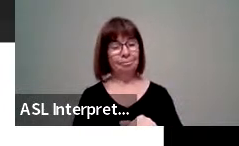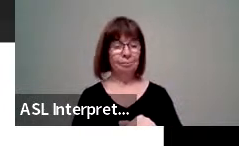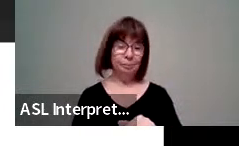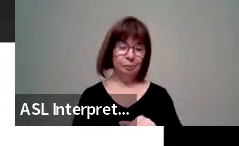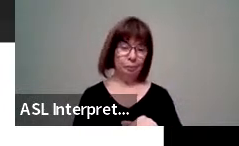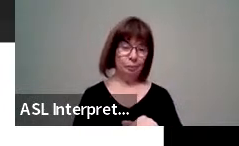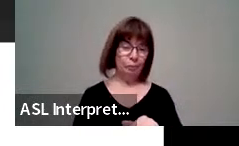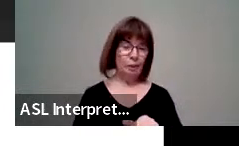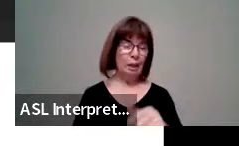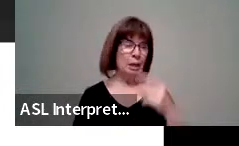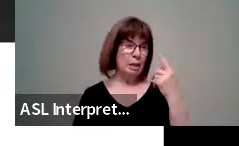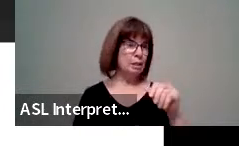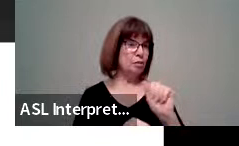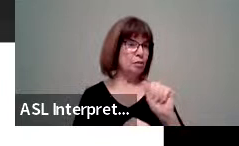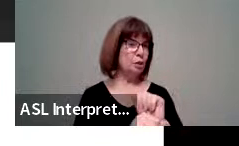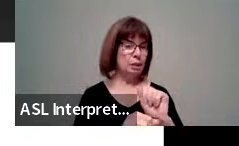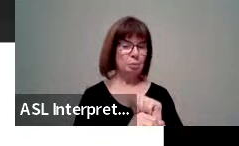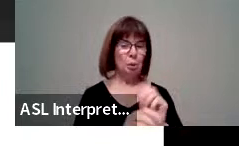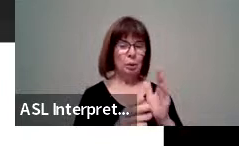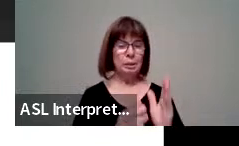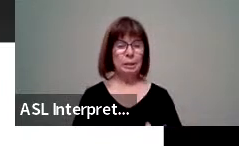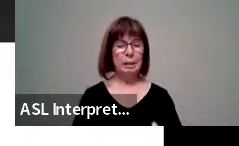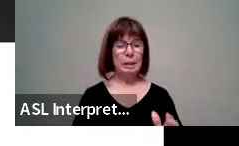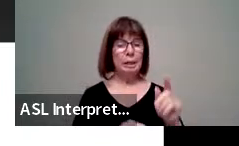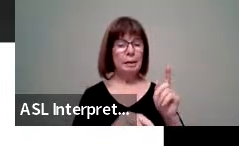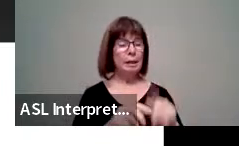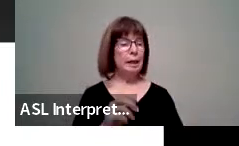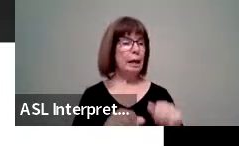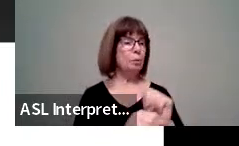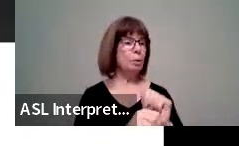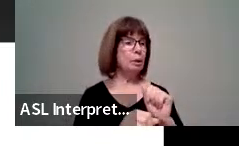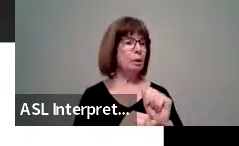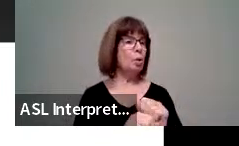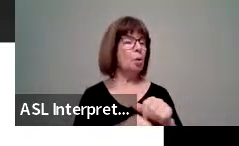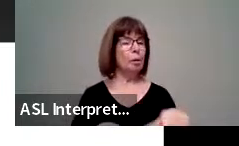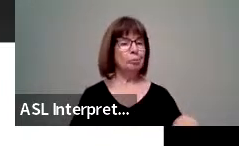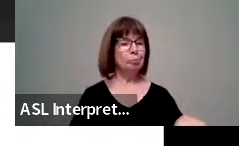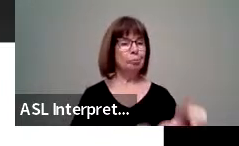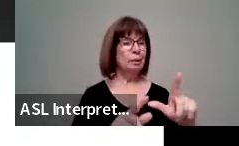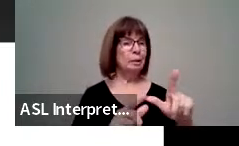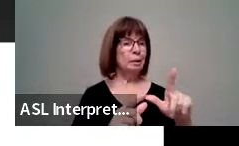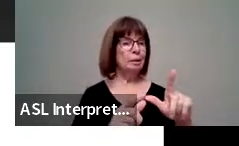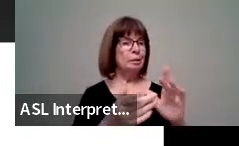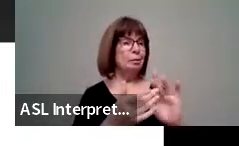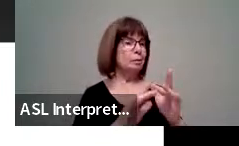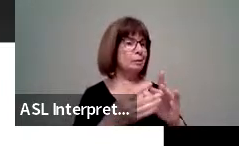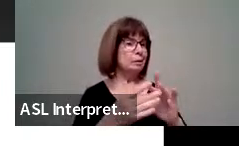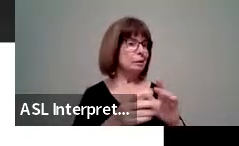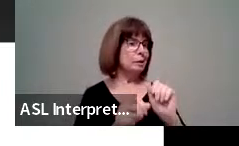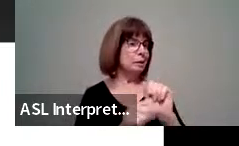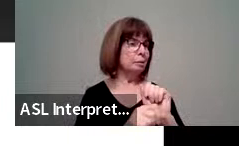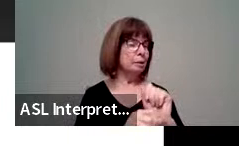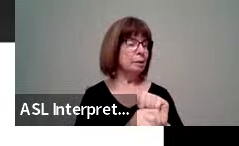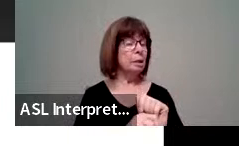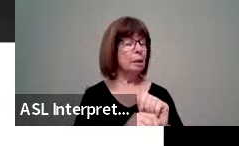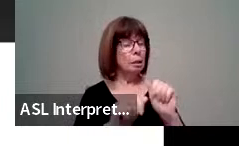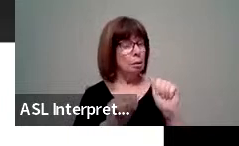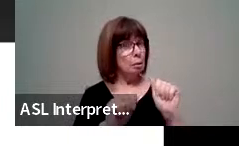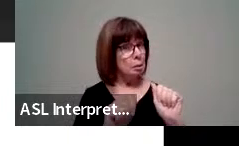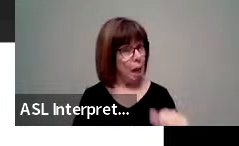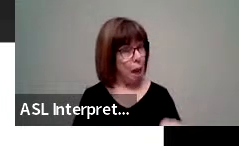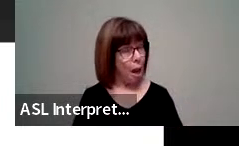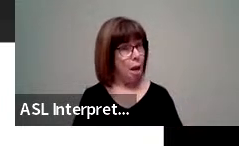This policy is for employees who are unable to work or telework. It can be applied